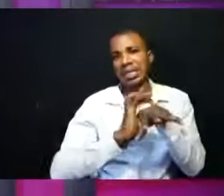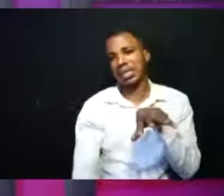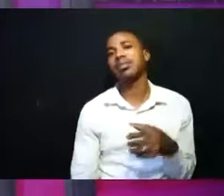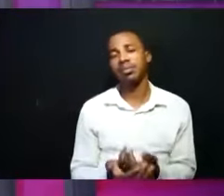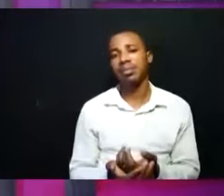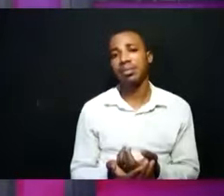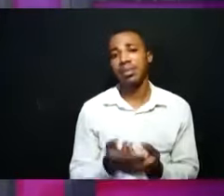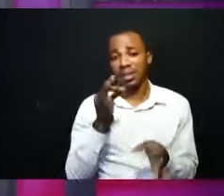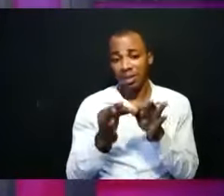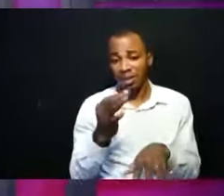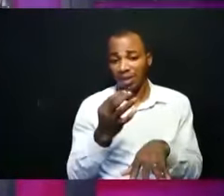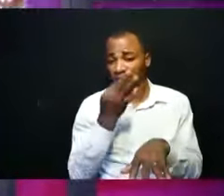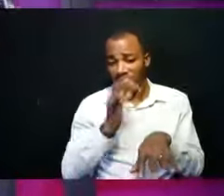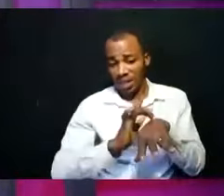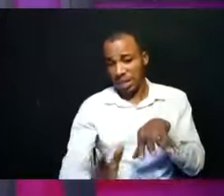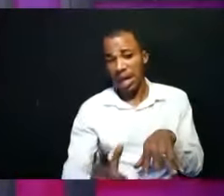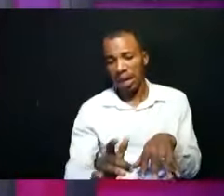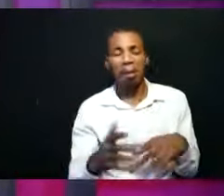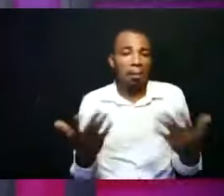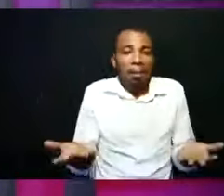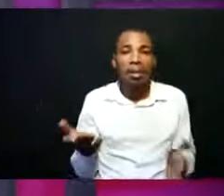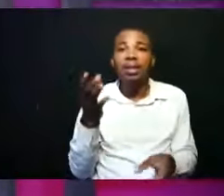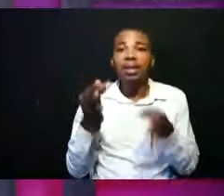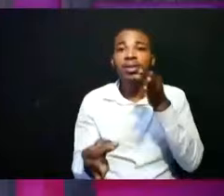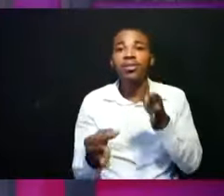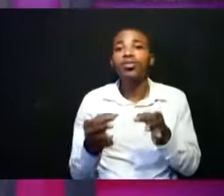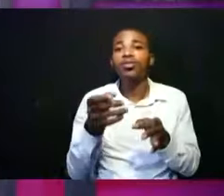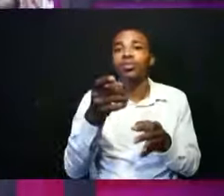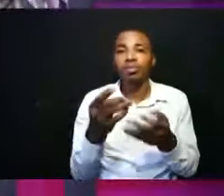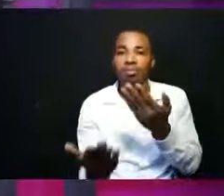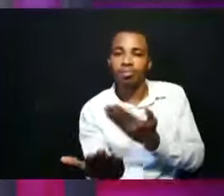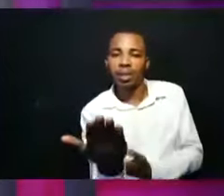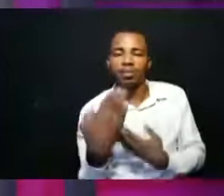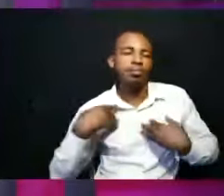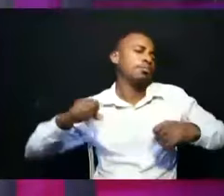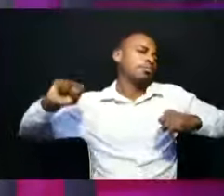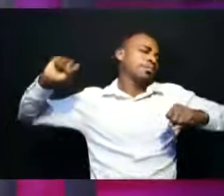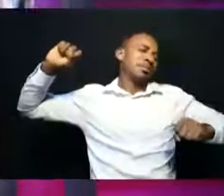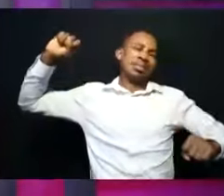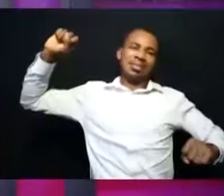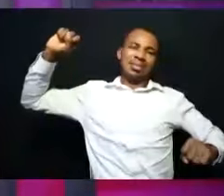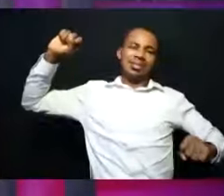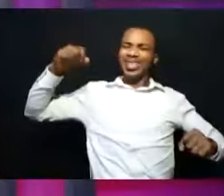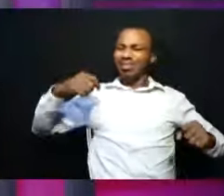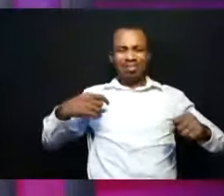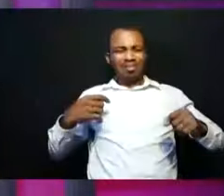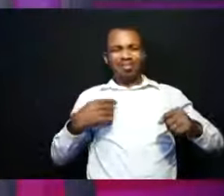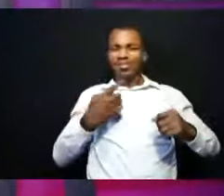There's no food. If you like wake up in the morning and start saying, it looks like